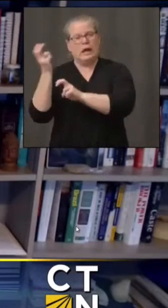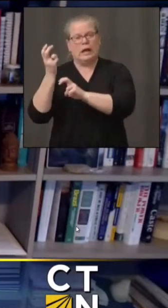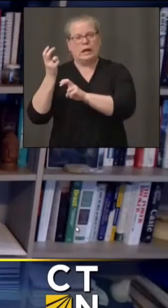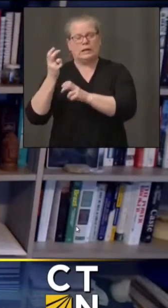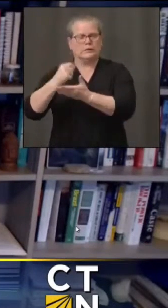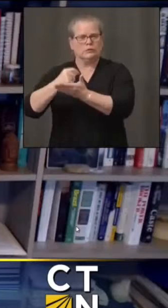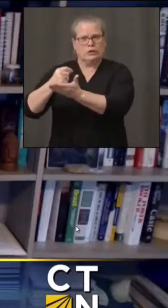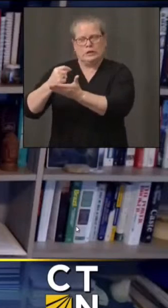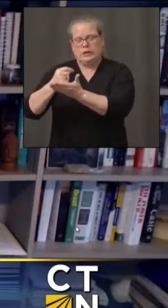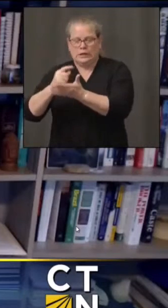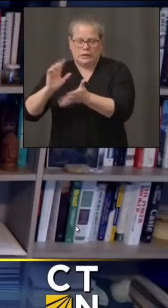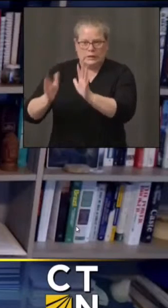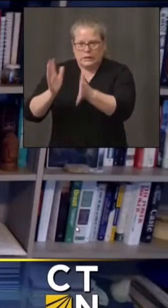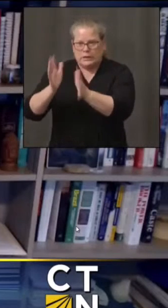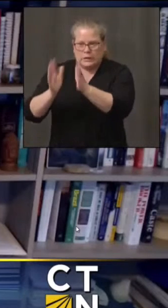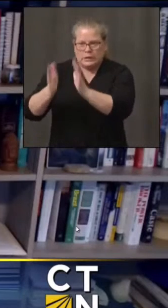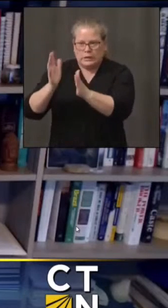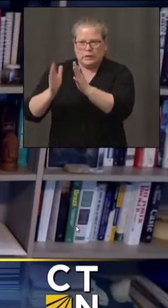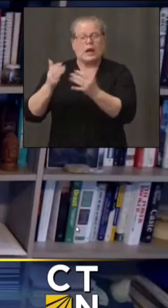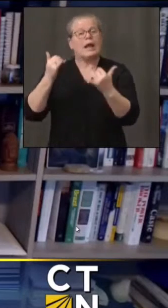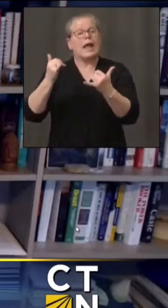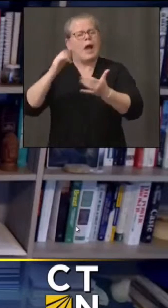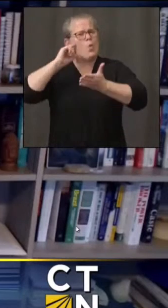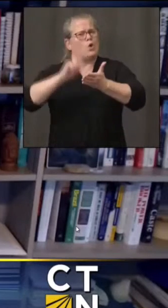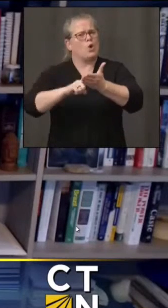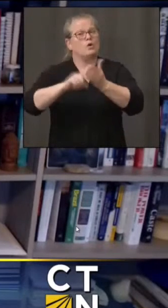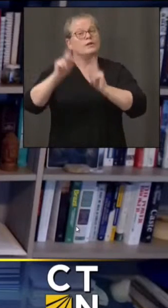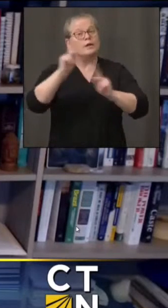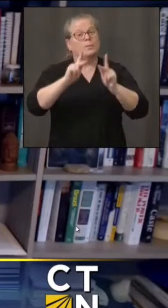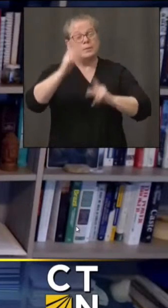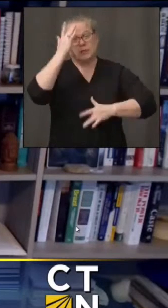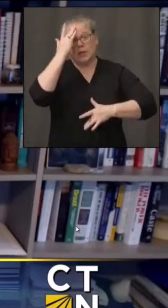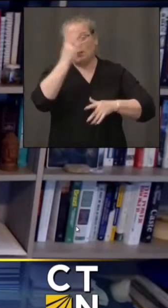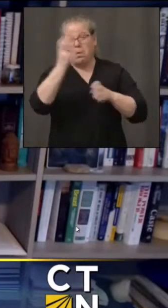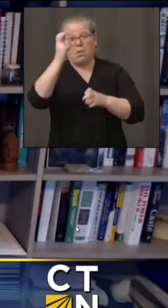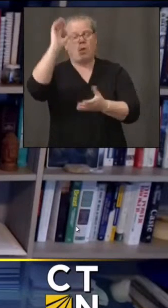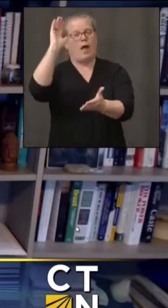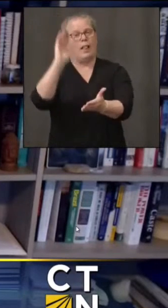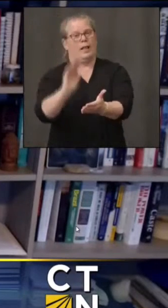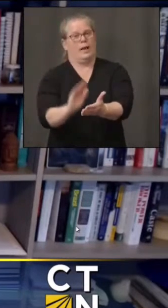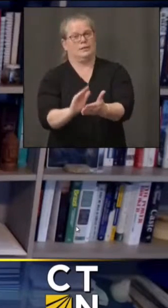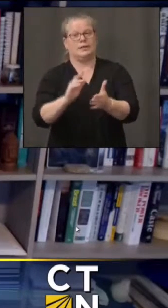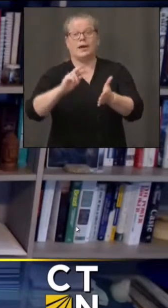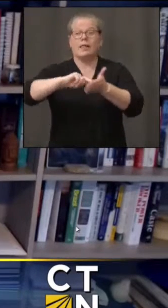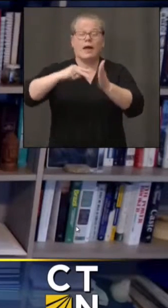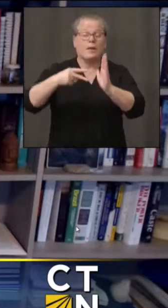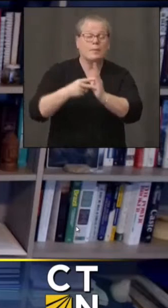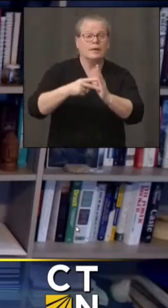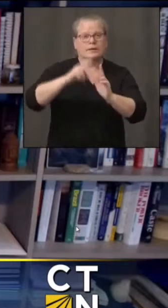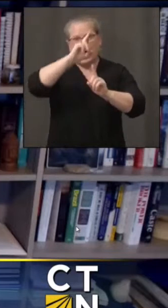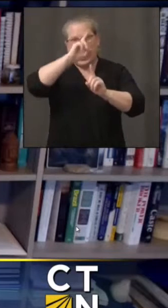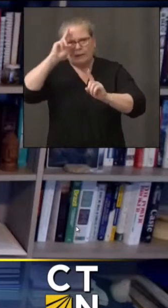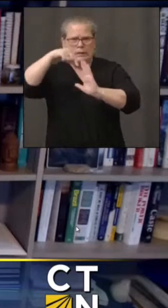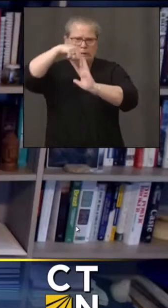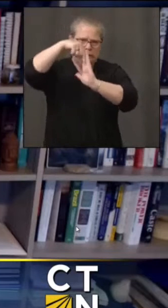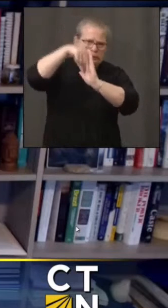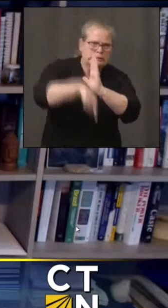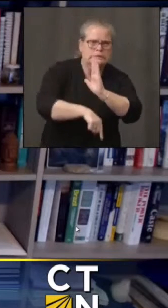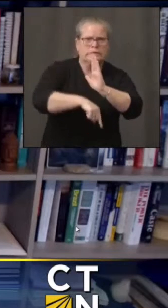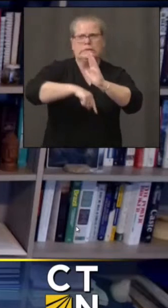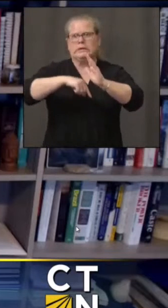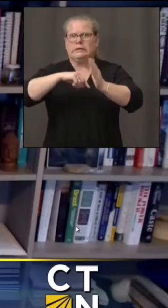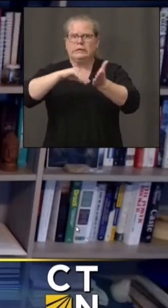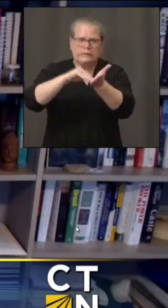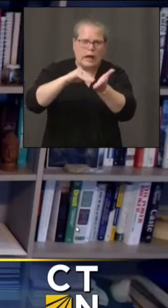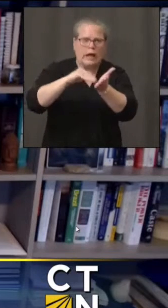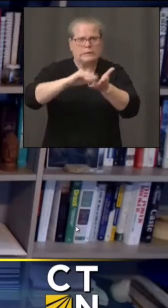is that we're seeing less sick or less ill people who don't need as much intensive care unit, admissions to the intensive care